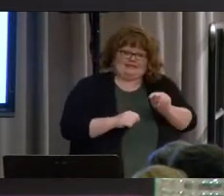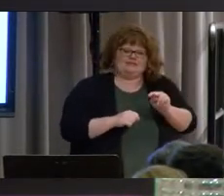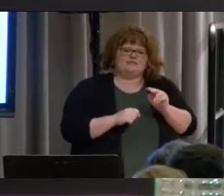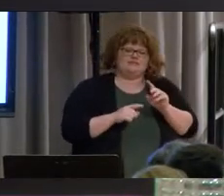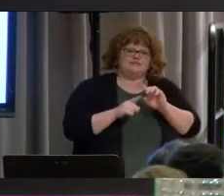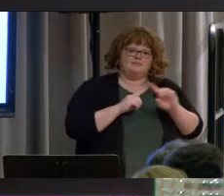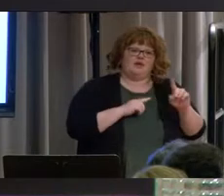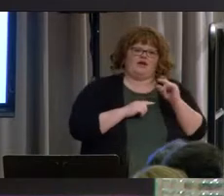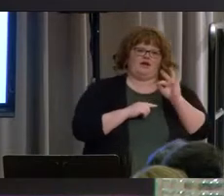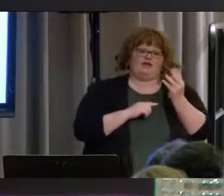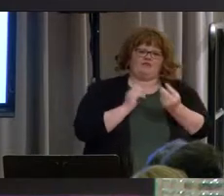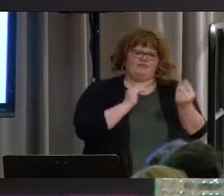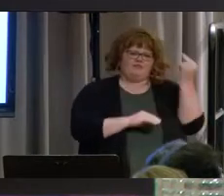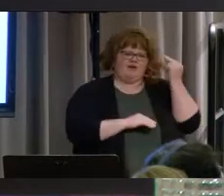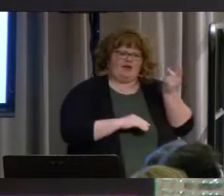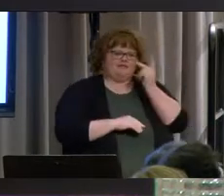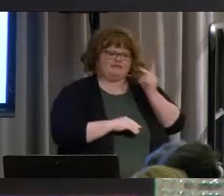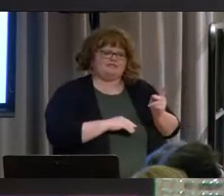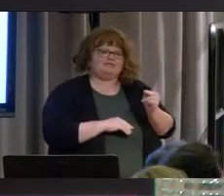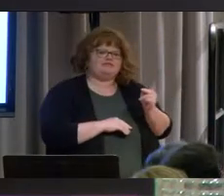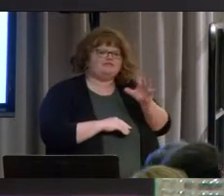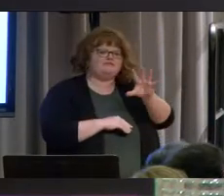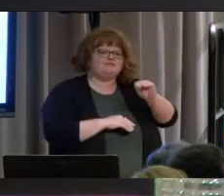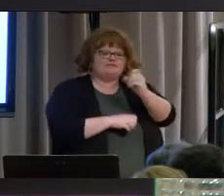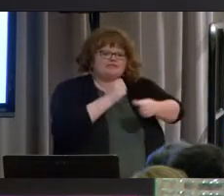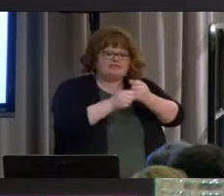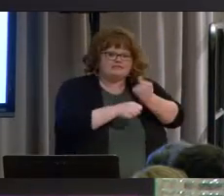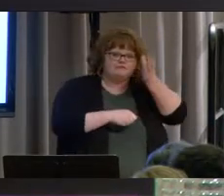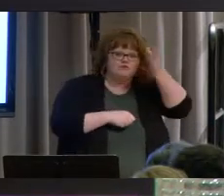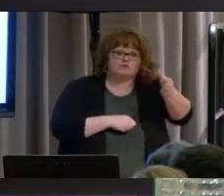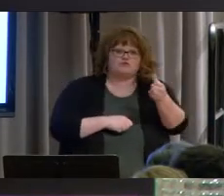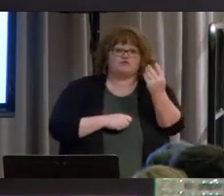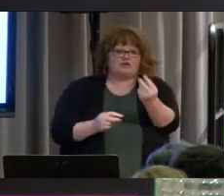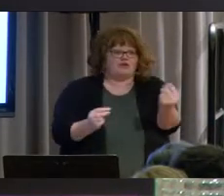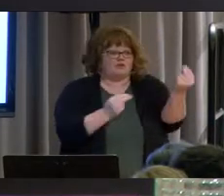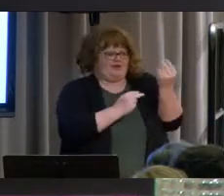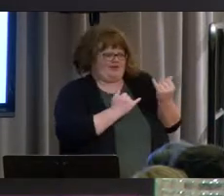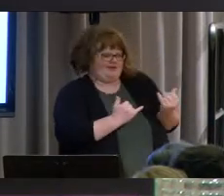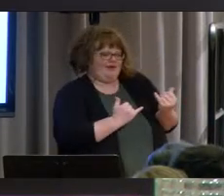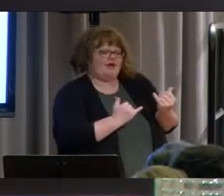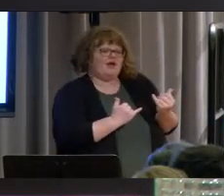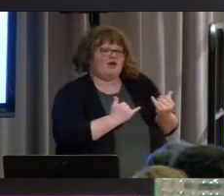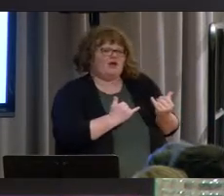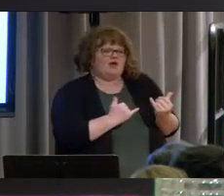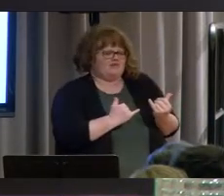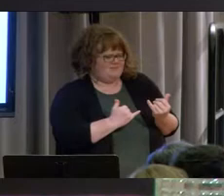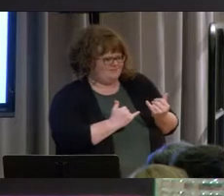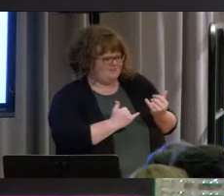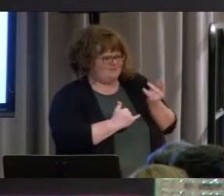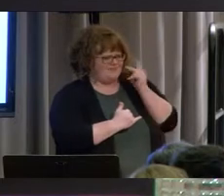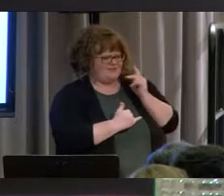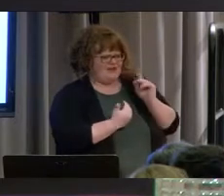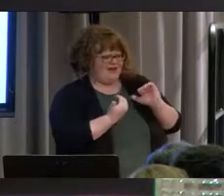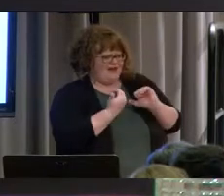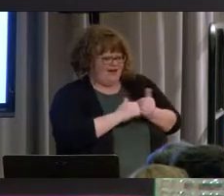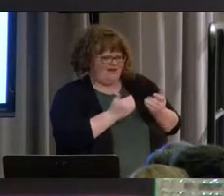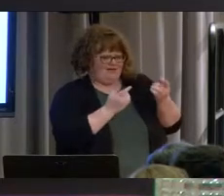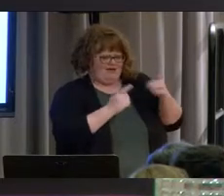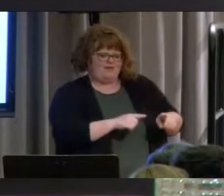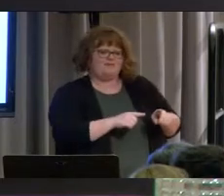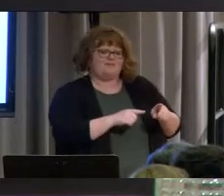if somebody from 50 years from now would come back into the Richmond in which we live. And they would go, how did those people